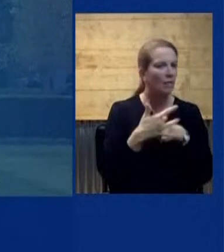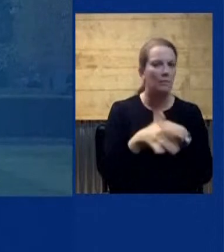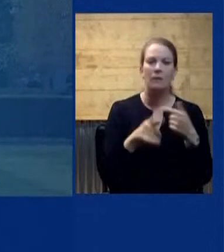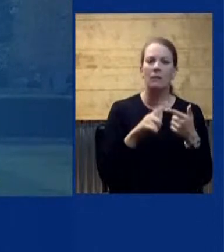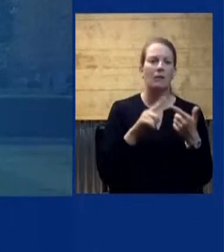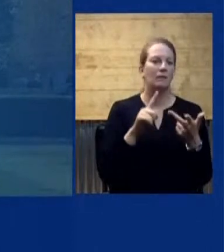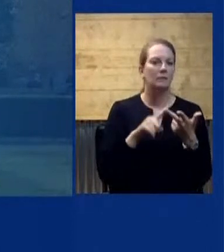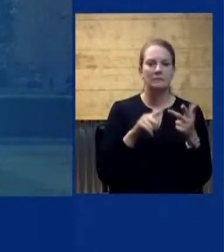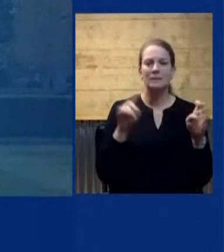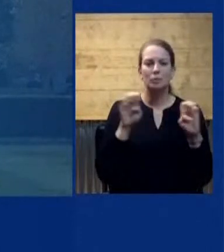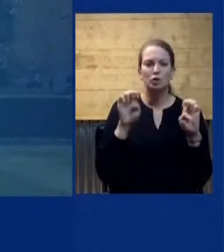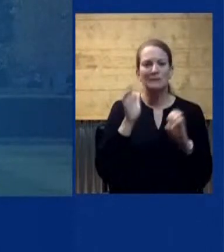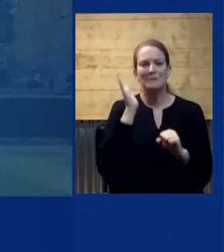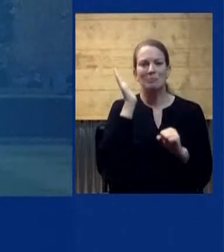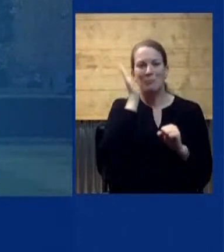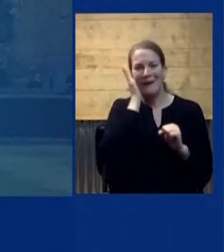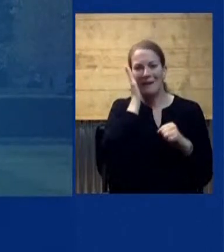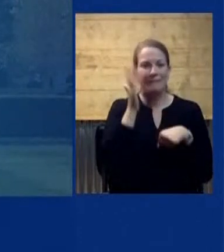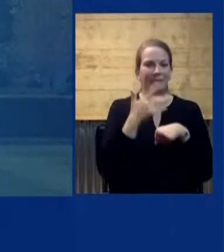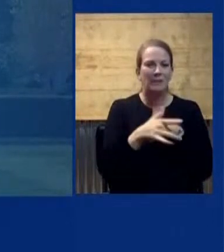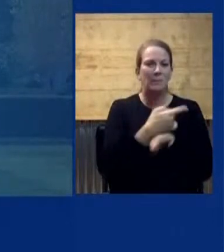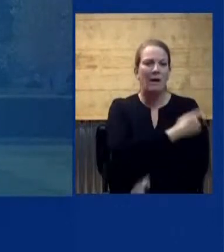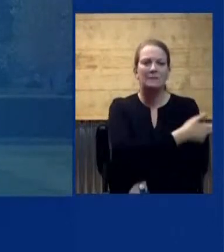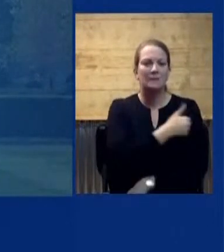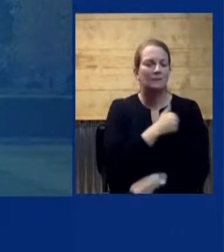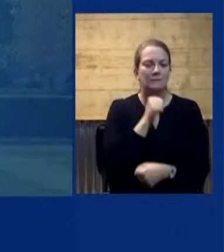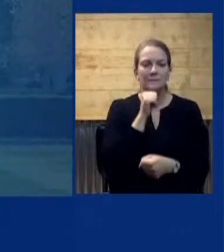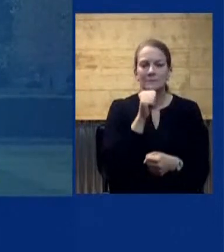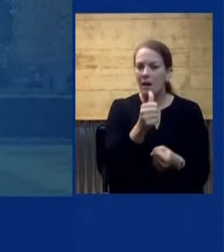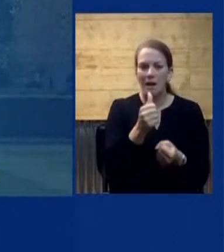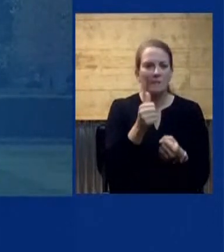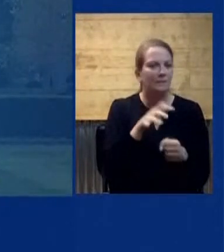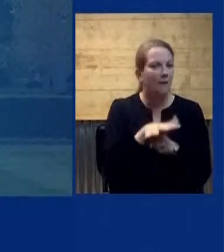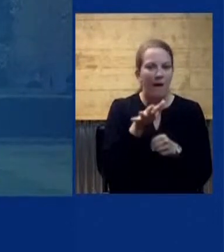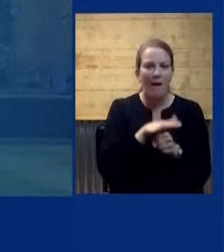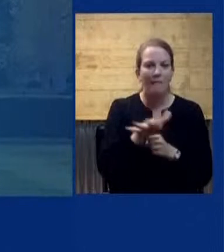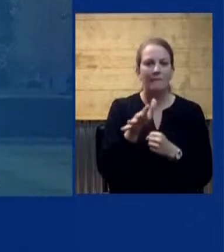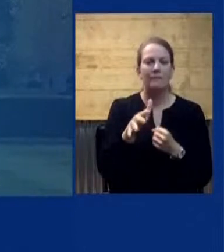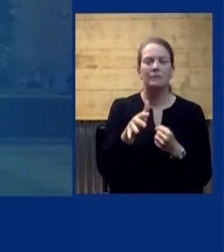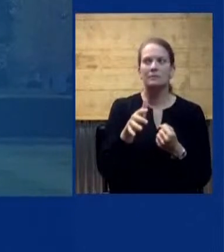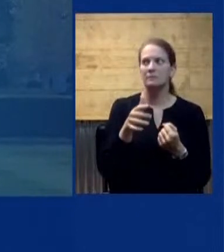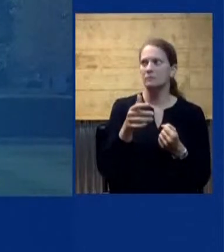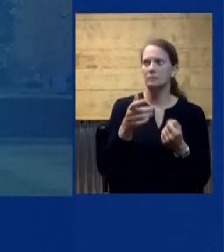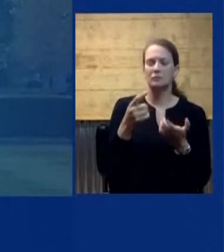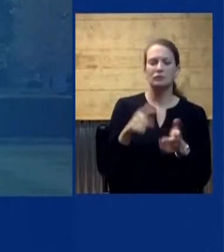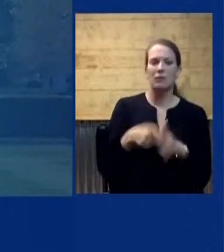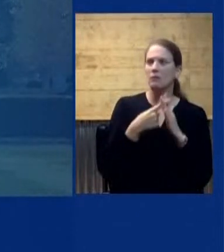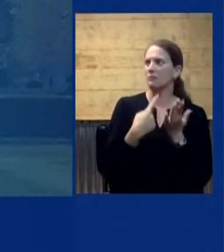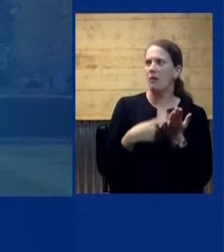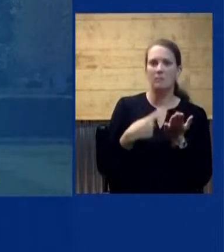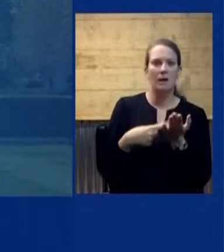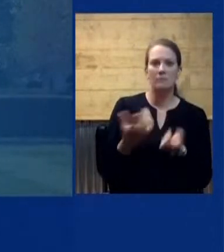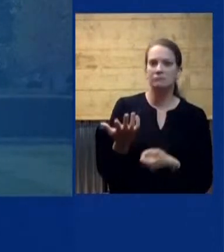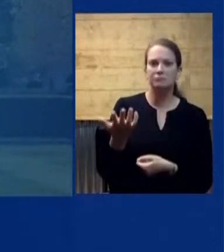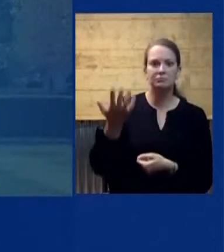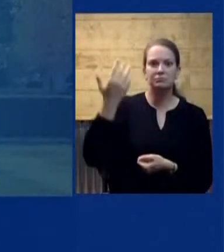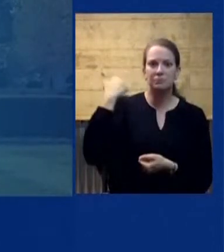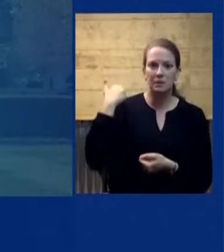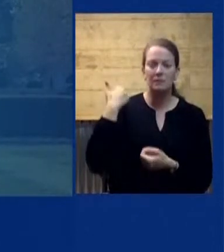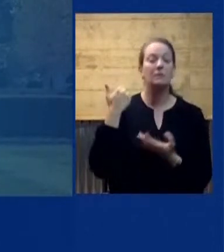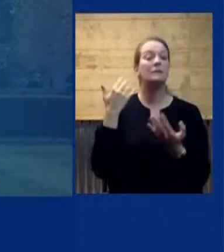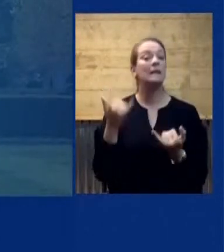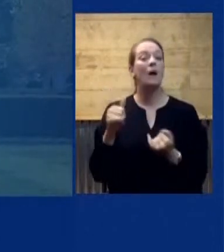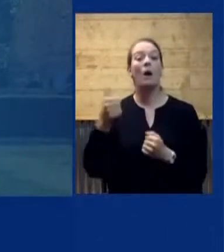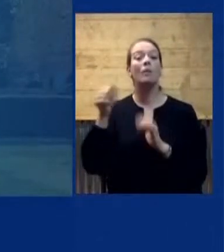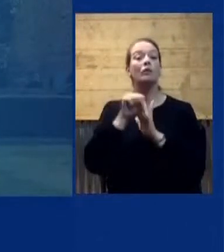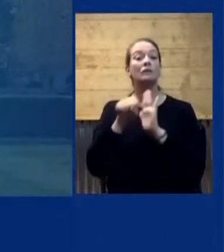first started. And now you have states that are saying their ICU beds are filled.